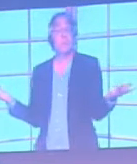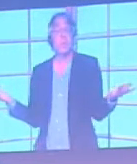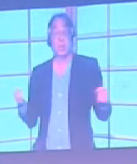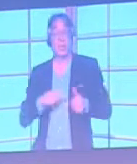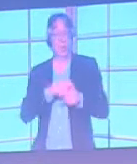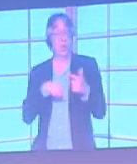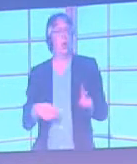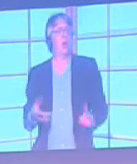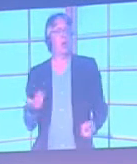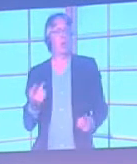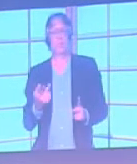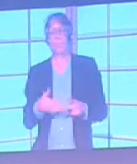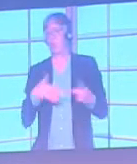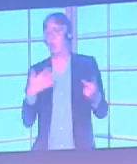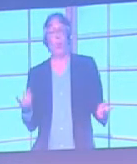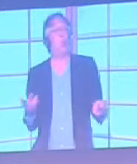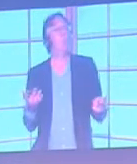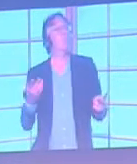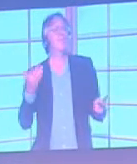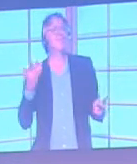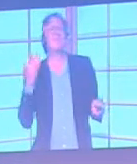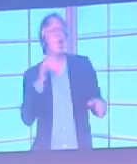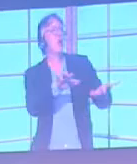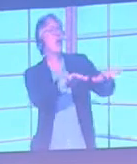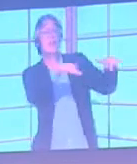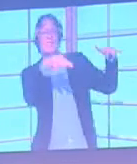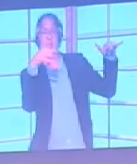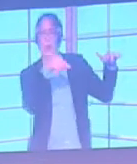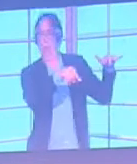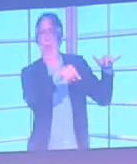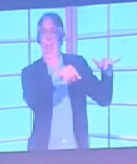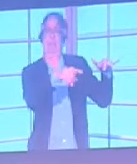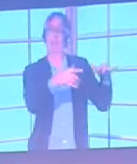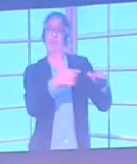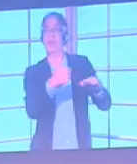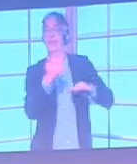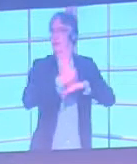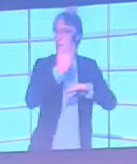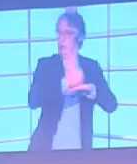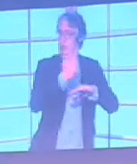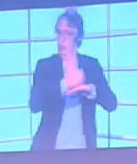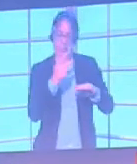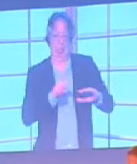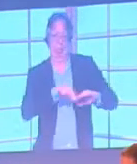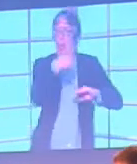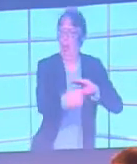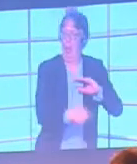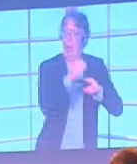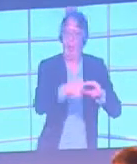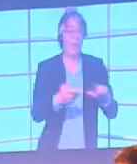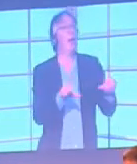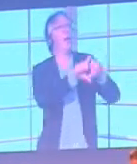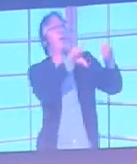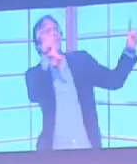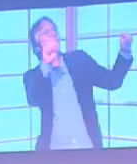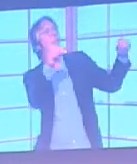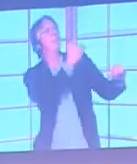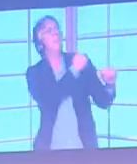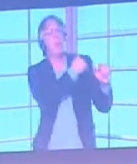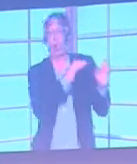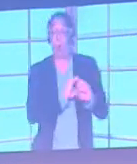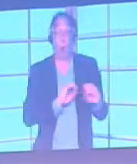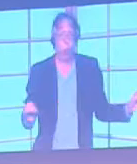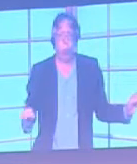dangerous places, there is no signage. And there, I don't think we have any excuse not to be excellent. Of course, as